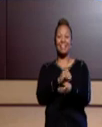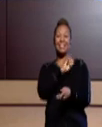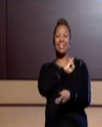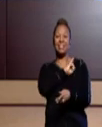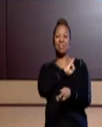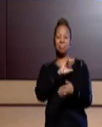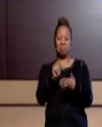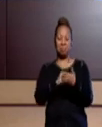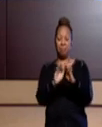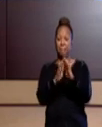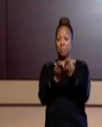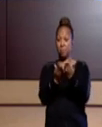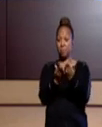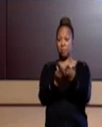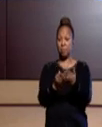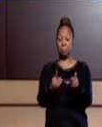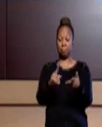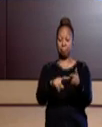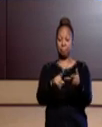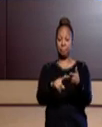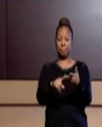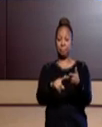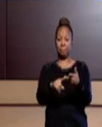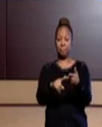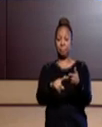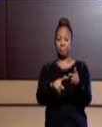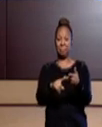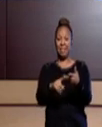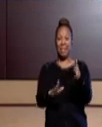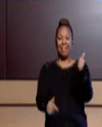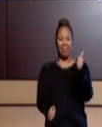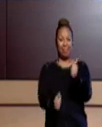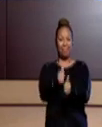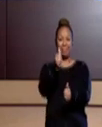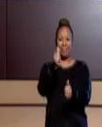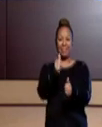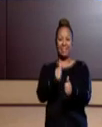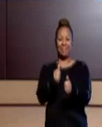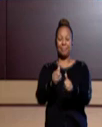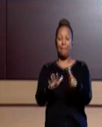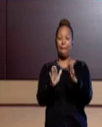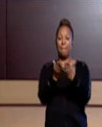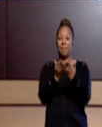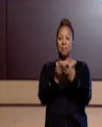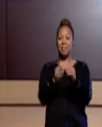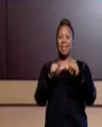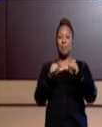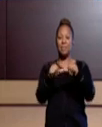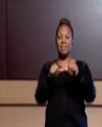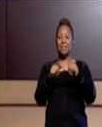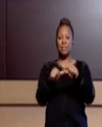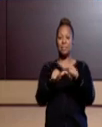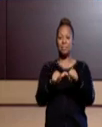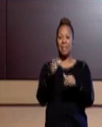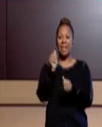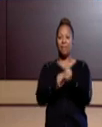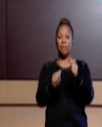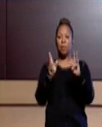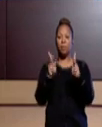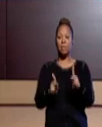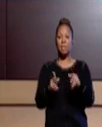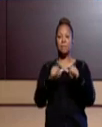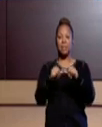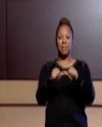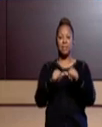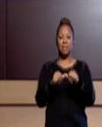writes books on there on the top bestseller list. I mean, he is consistent. If anyone that I can say that has been consistent,